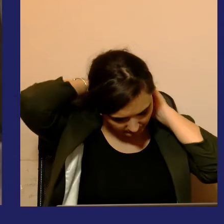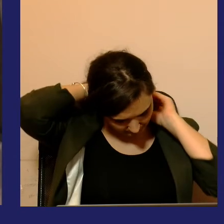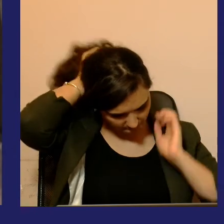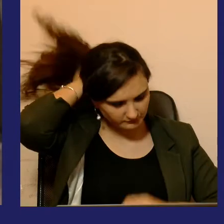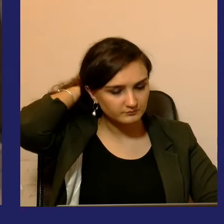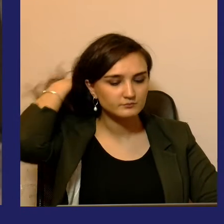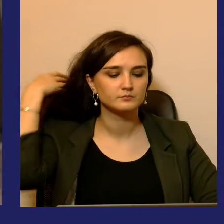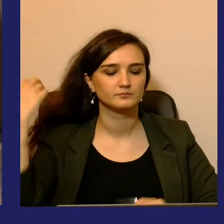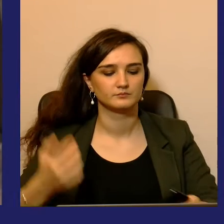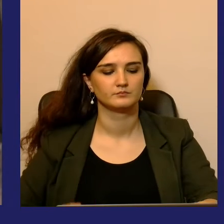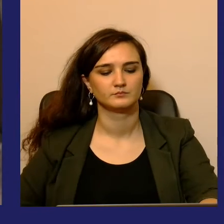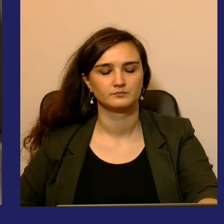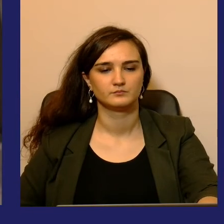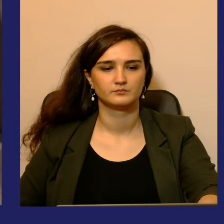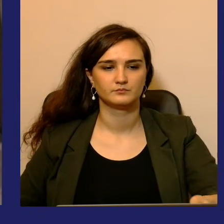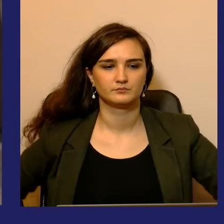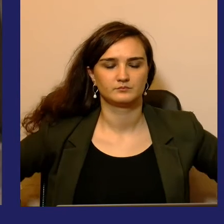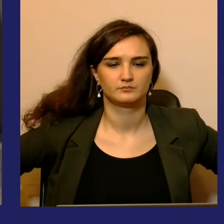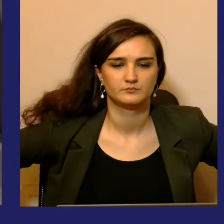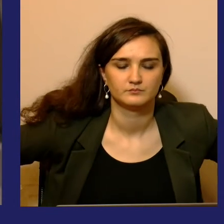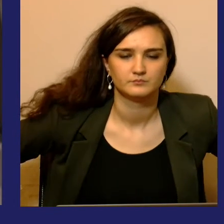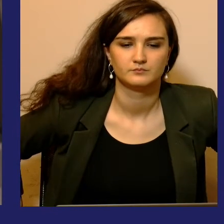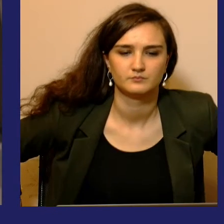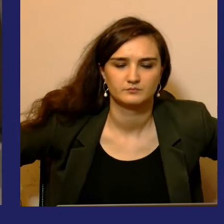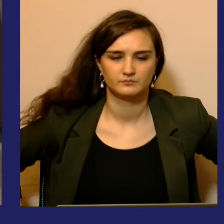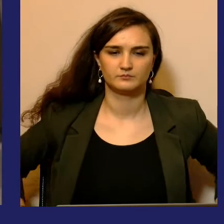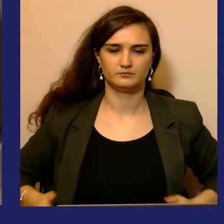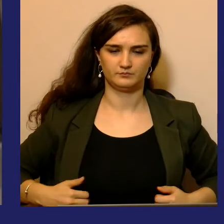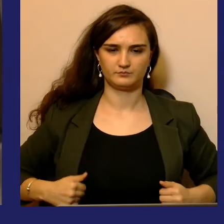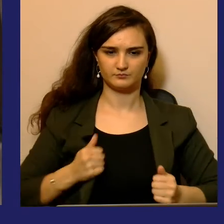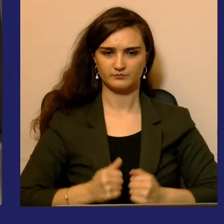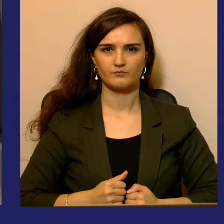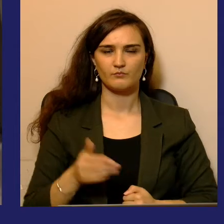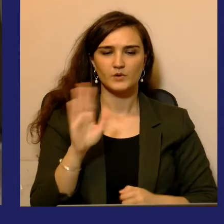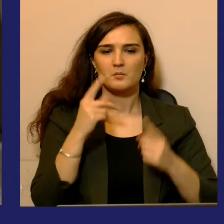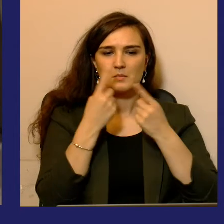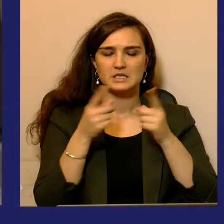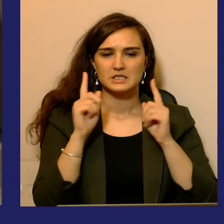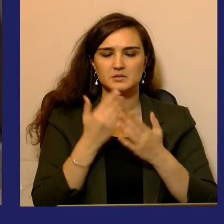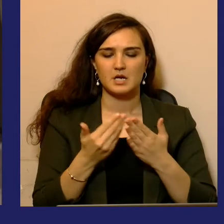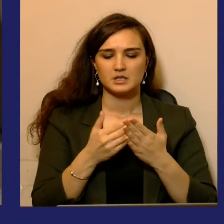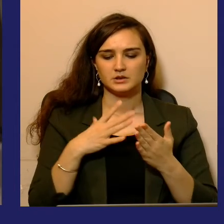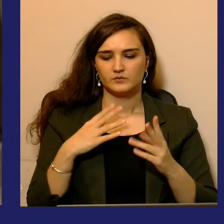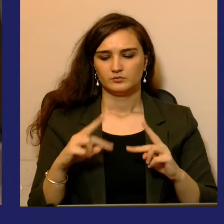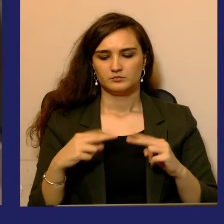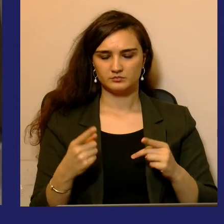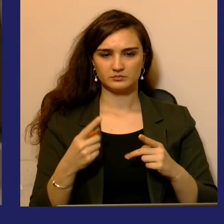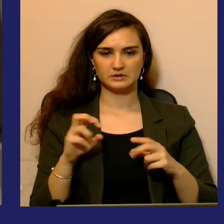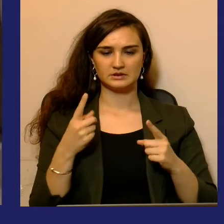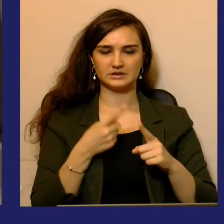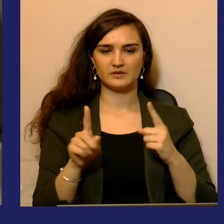Looking at Mexico, and then I'm interested in generalizing from Mexico and what can Georgia and other countries, maybe my country as